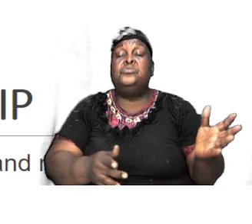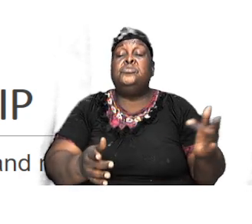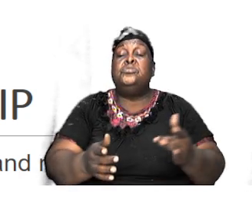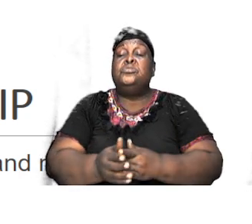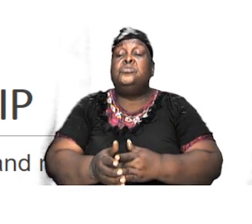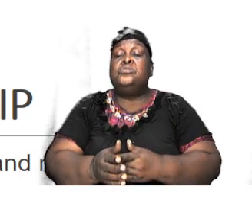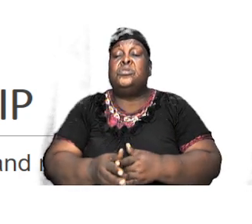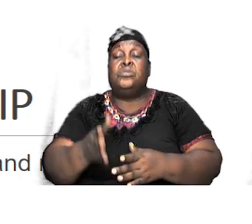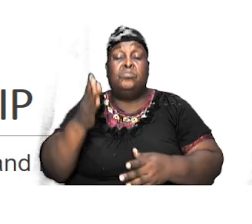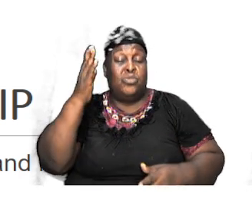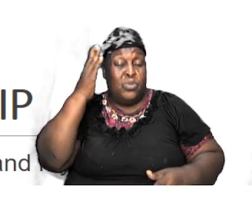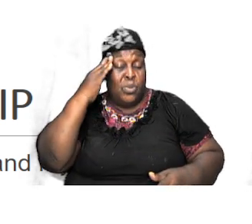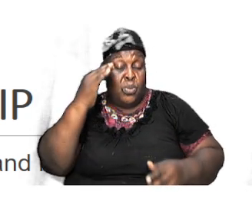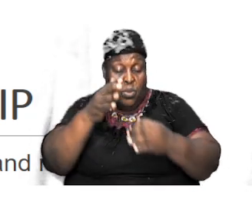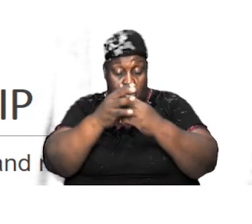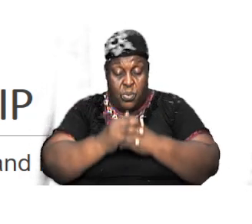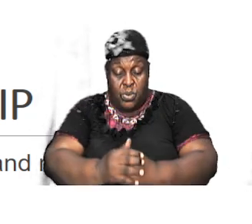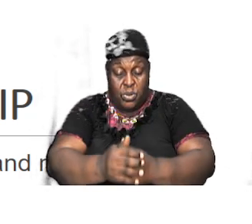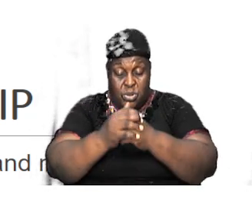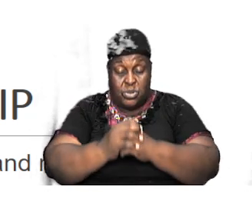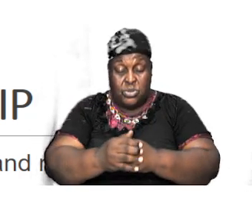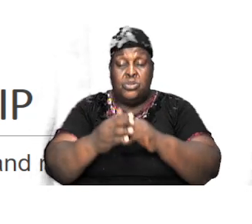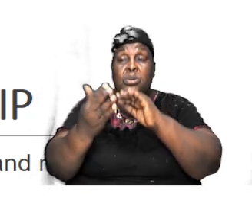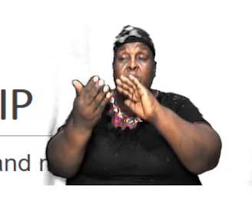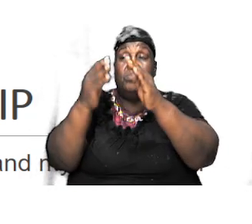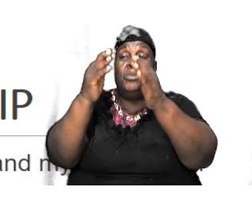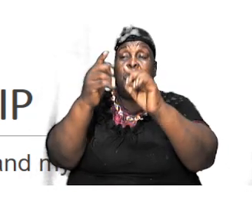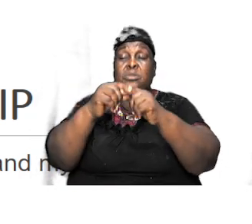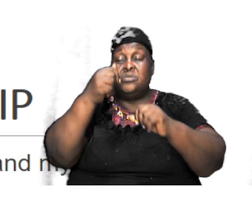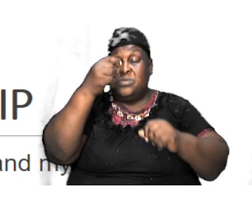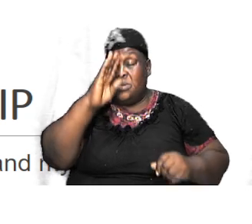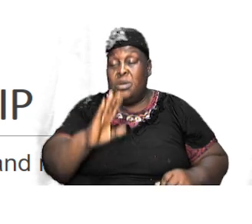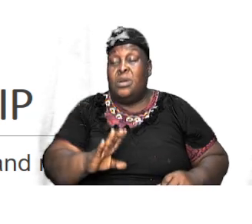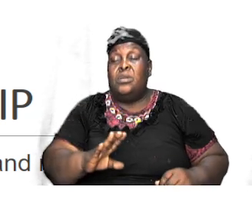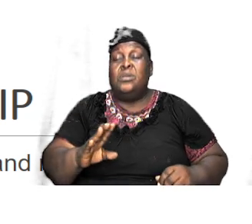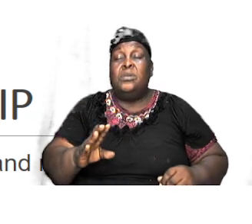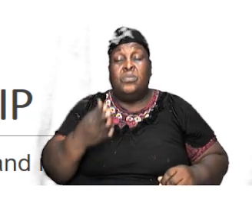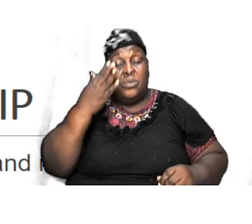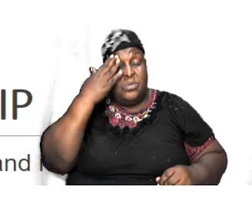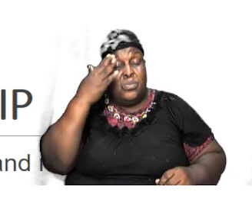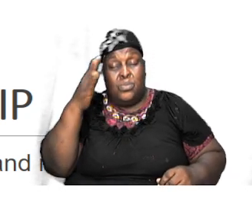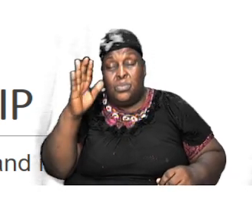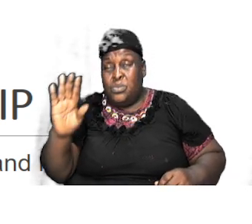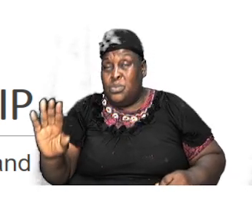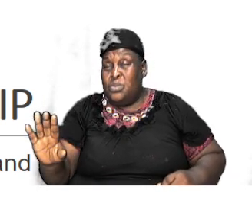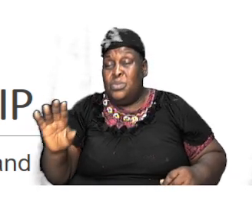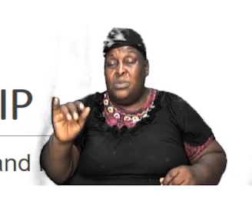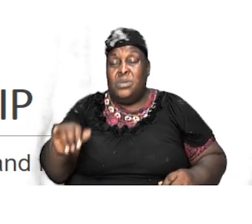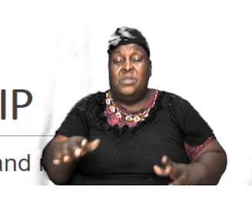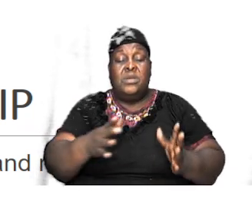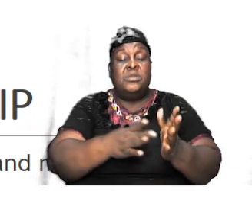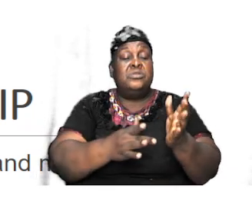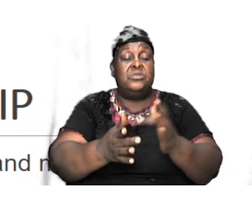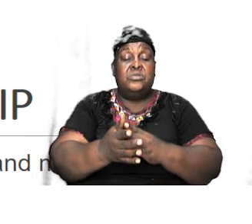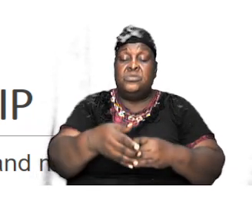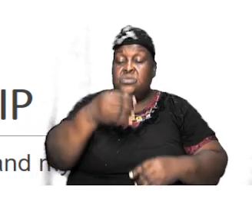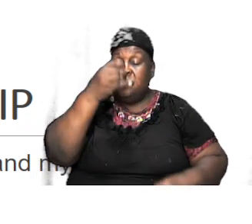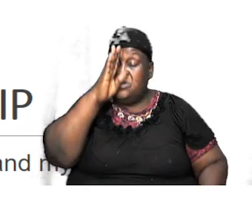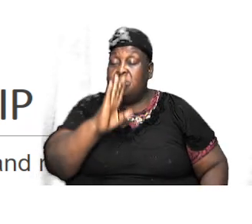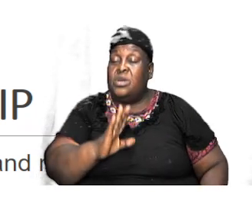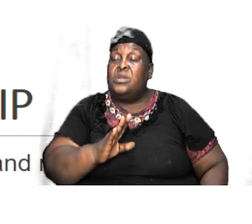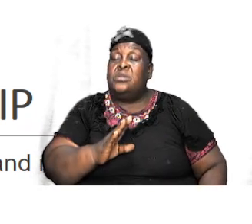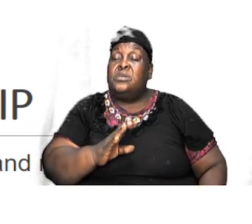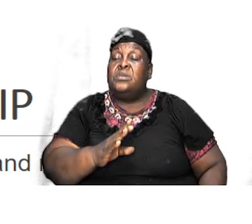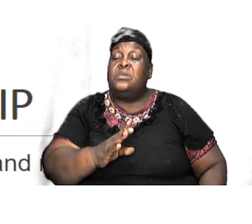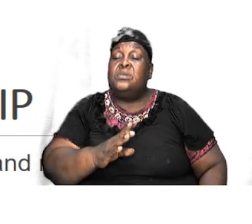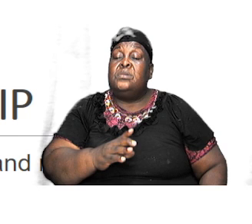And they knew that worship only belonged to God. But what they did not know was that Jesus was God. So they were